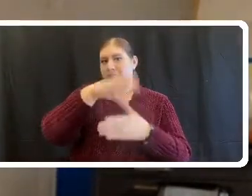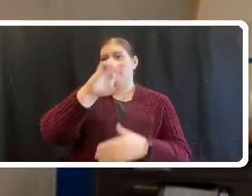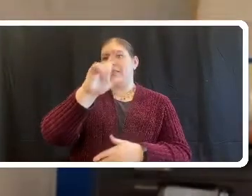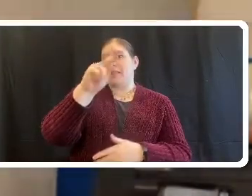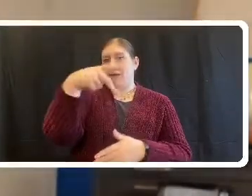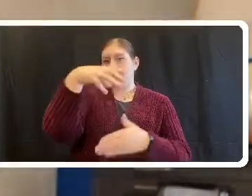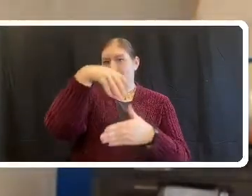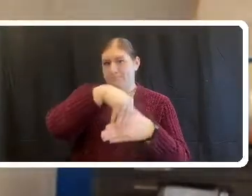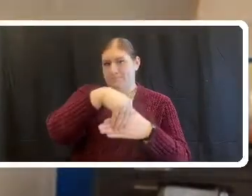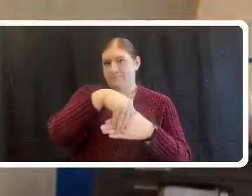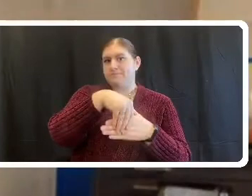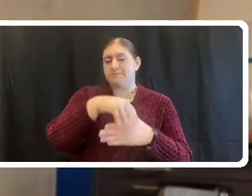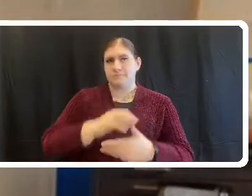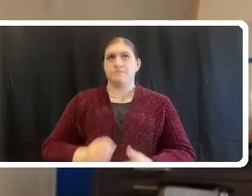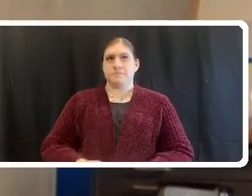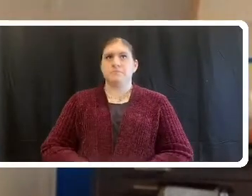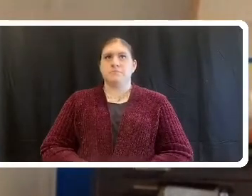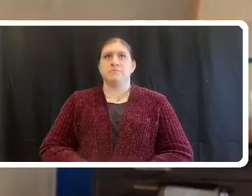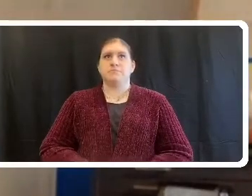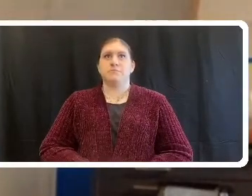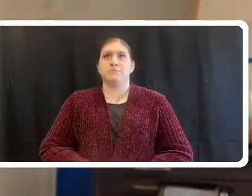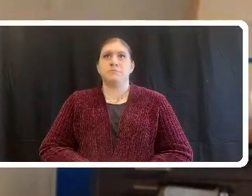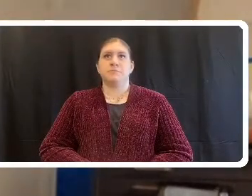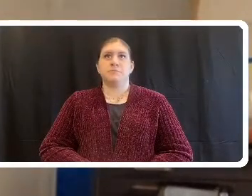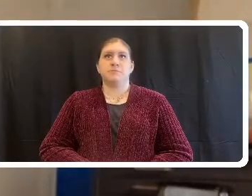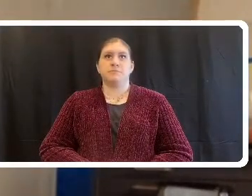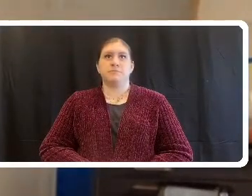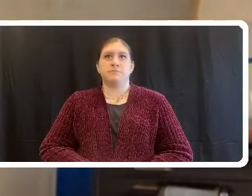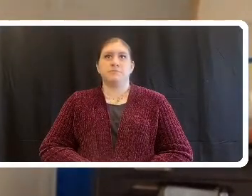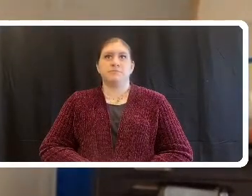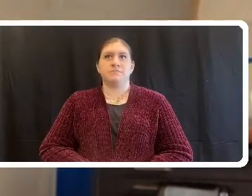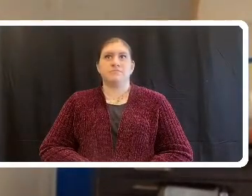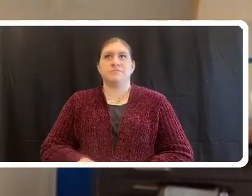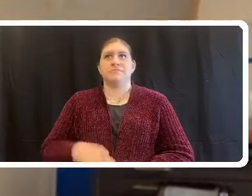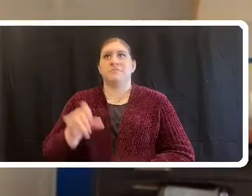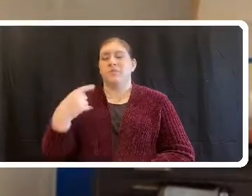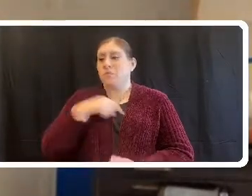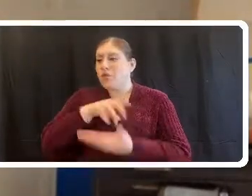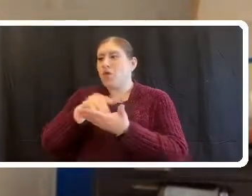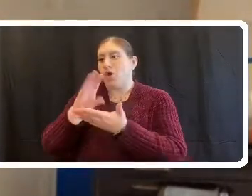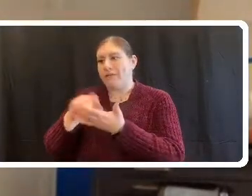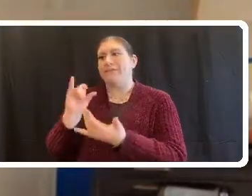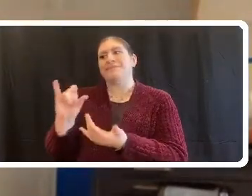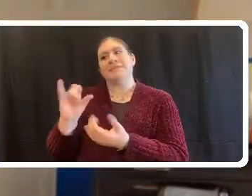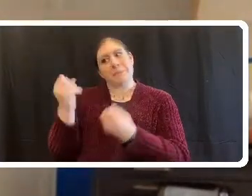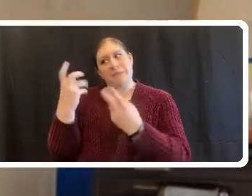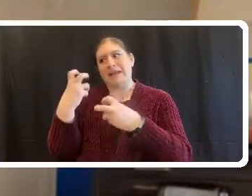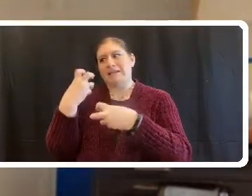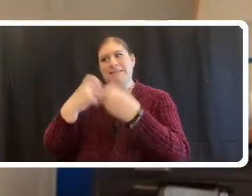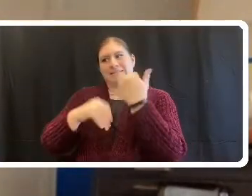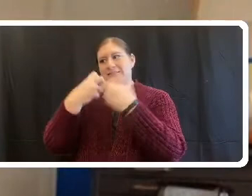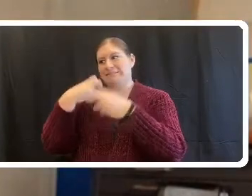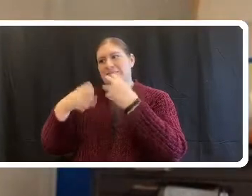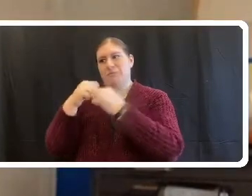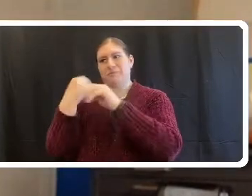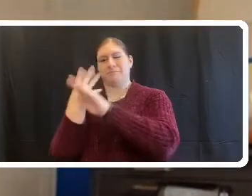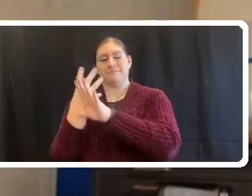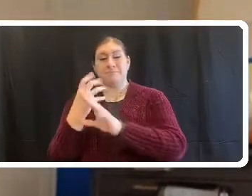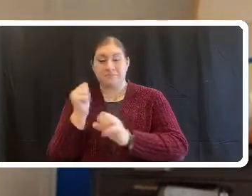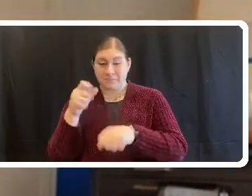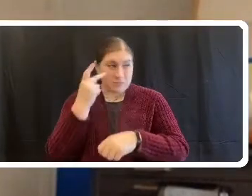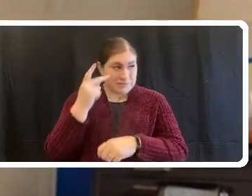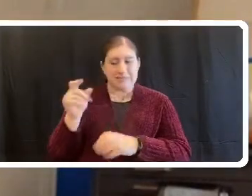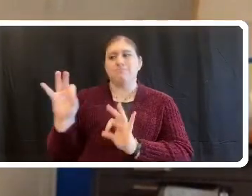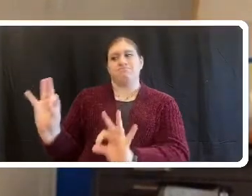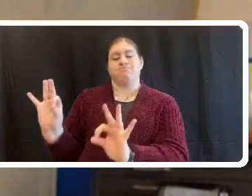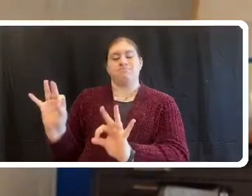check it how out. about that? Oh, the limitations of online Can you see? presentations. We're learning that, aren't we? Okay, so can you see? Perfect.